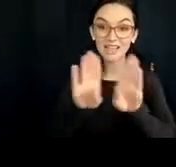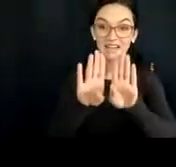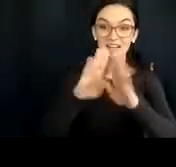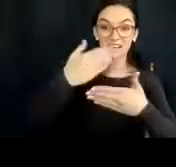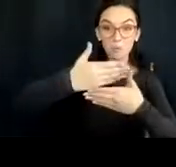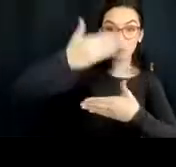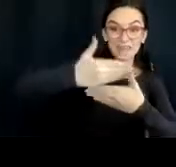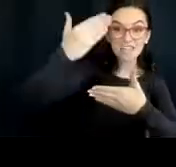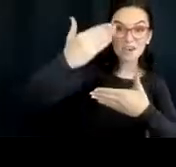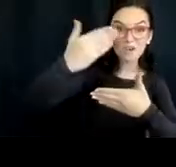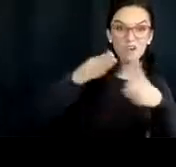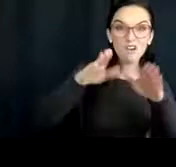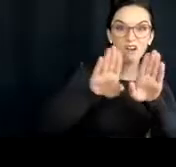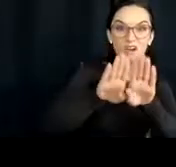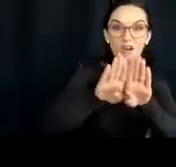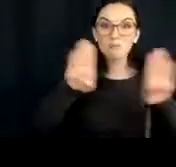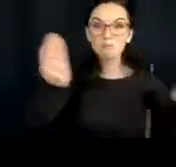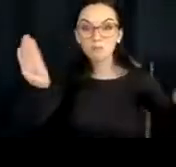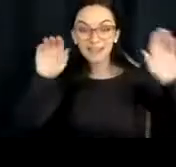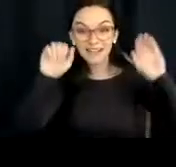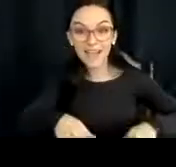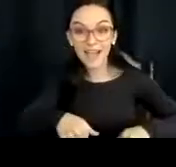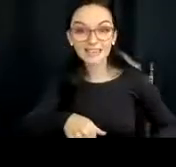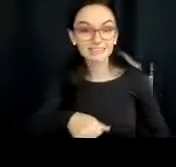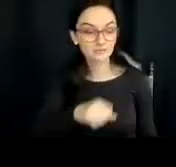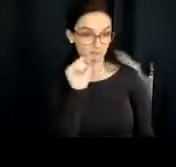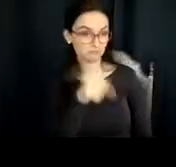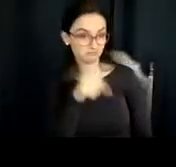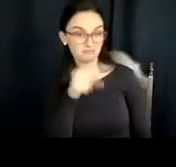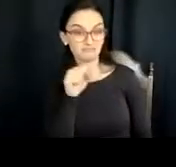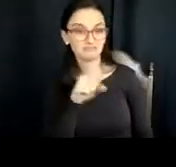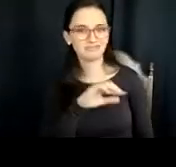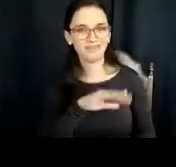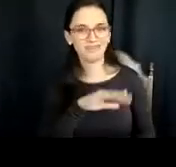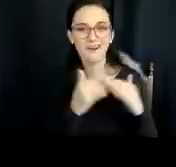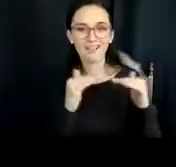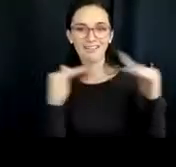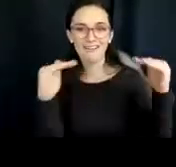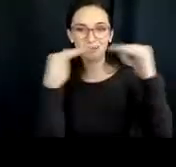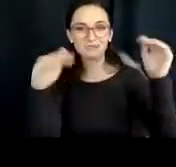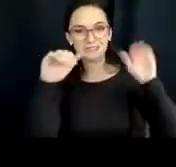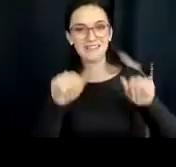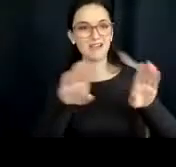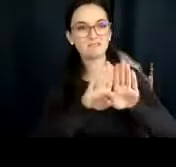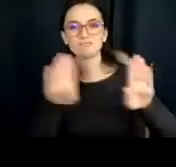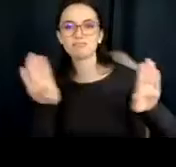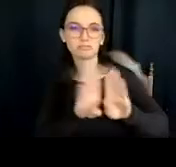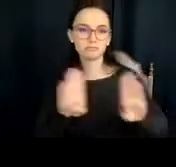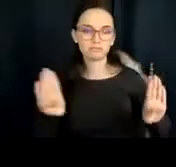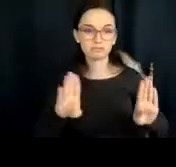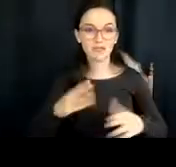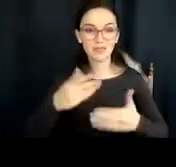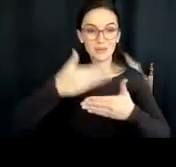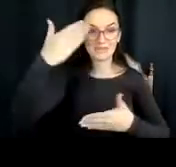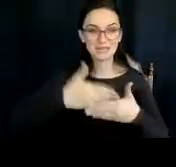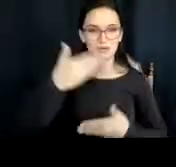Wow. all across all 3 levels of the press box, it'll all be open. Wow, so it's like they're